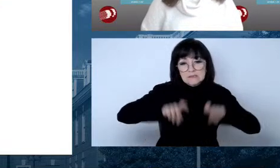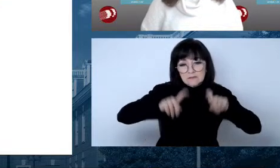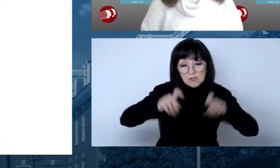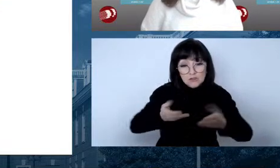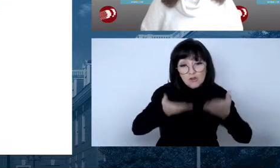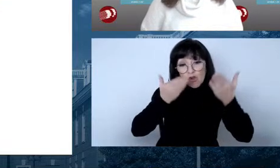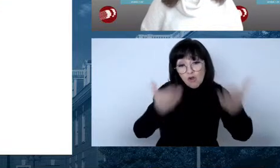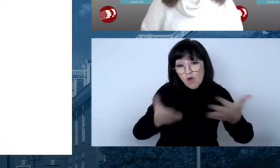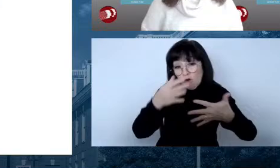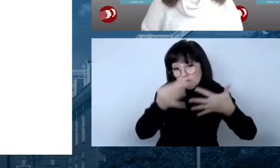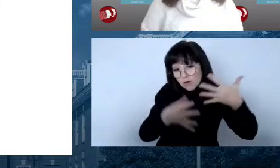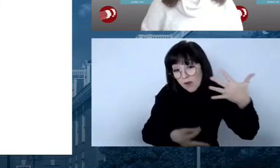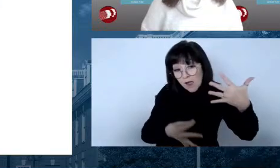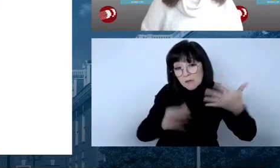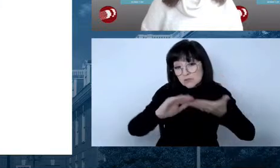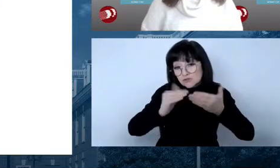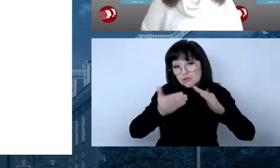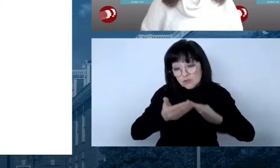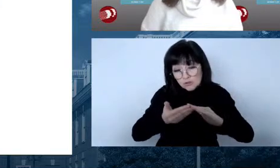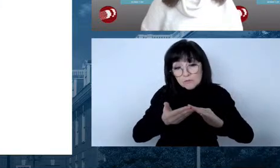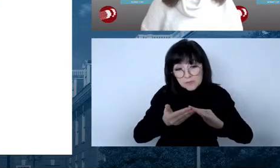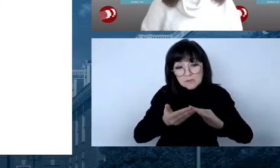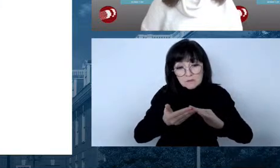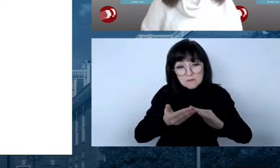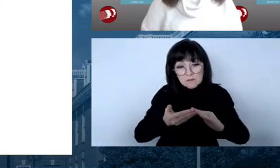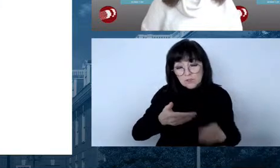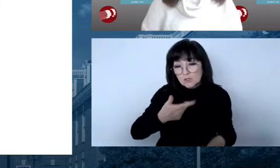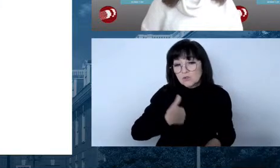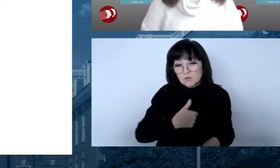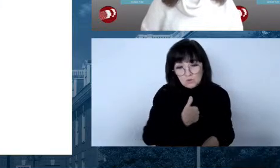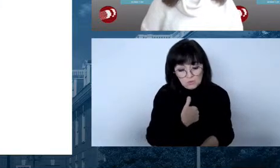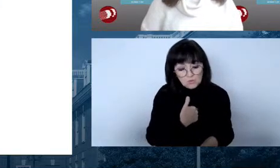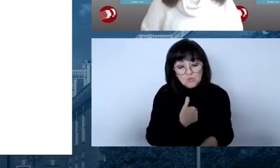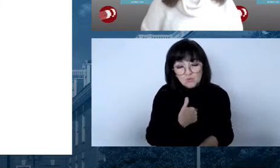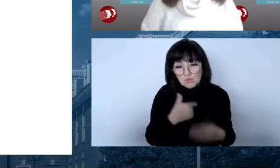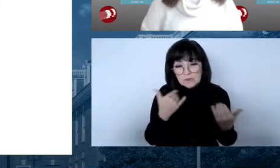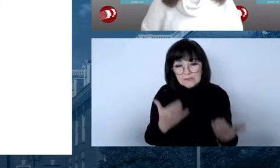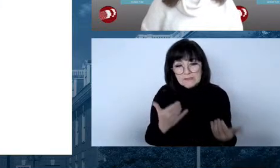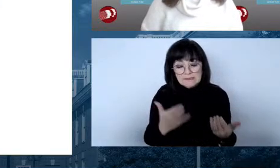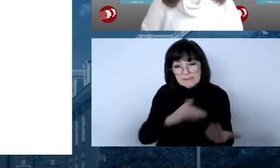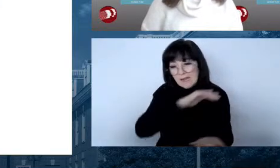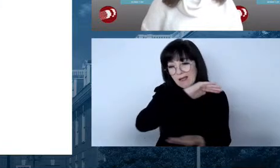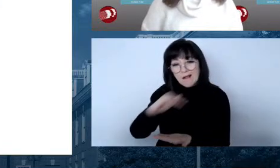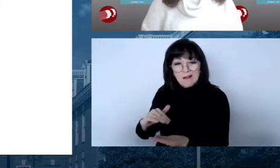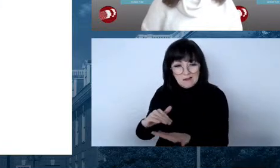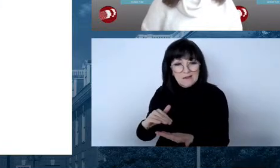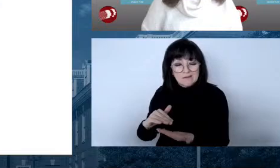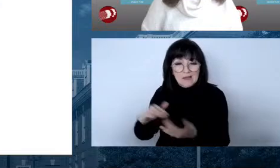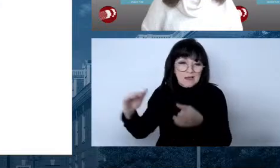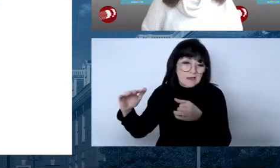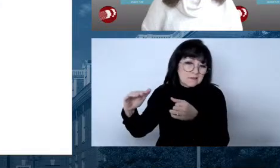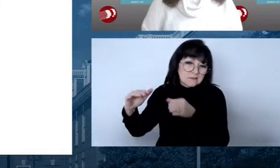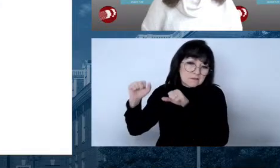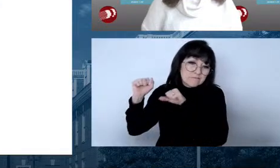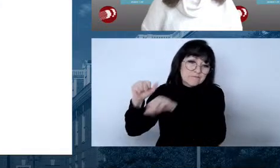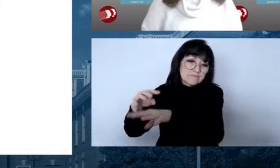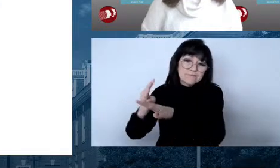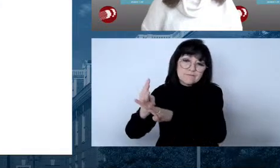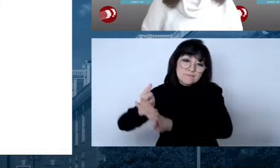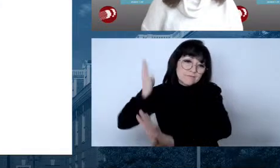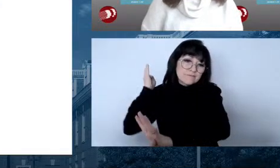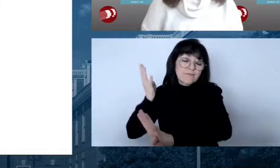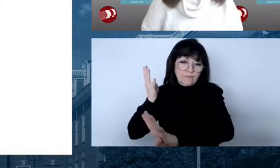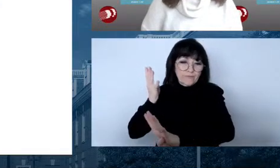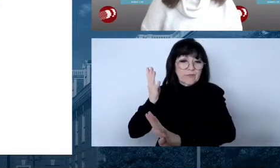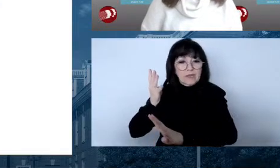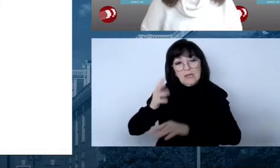in the community. We moved away from the massive test sites because we know that people getting access to tests in their community actually